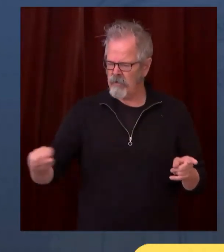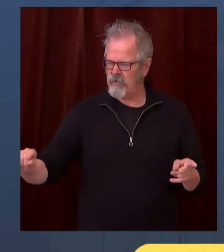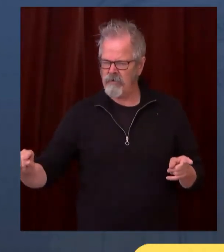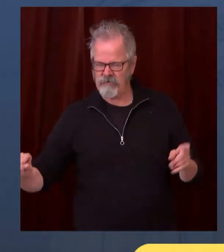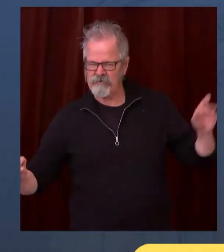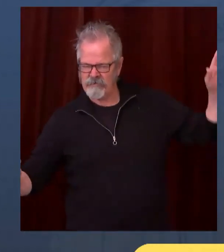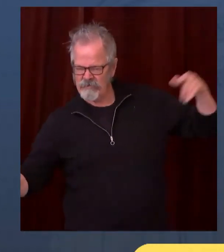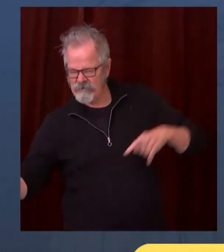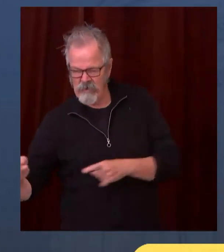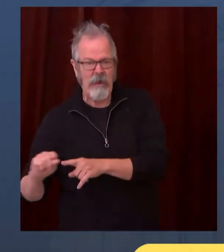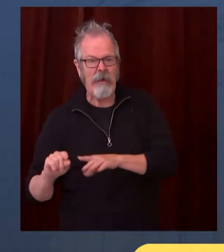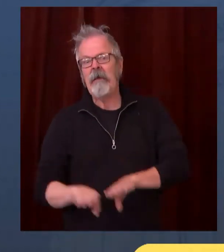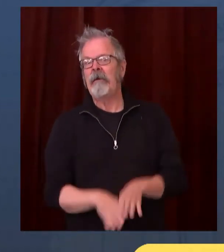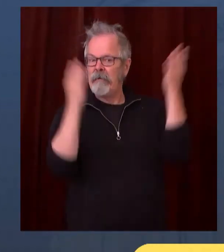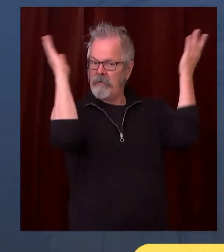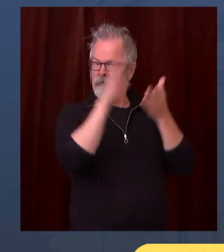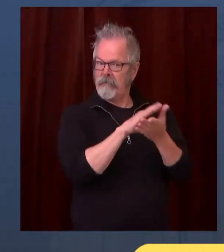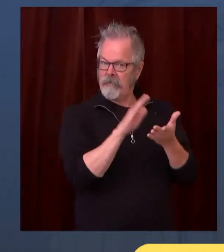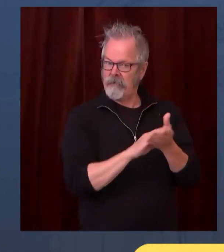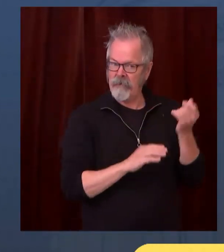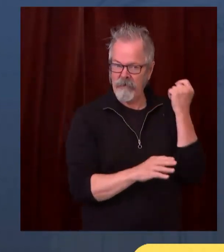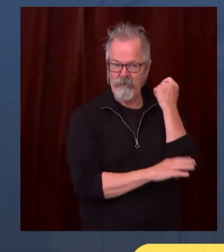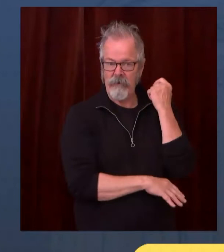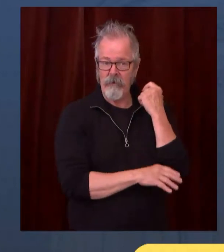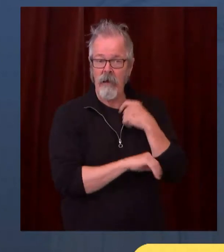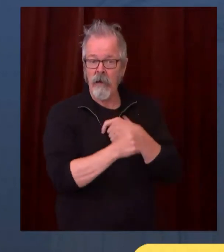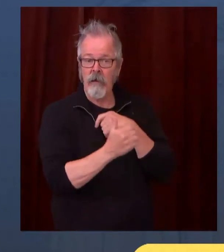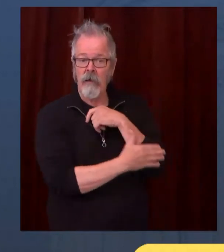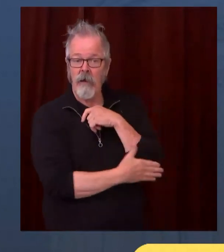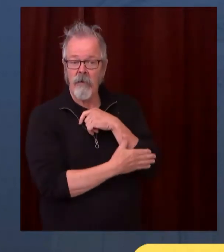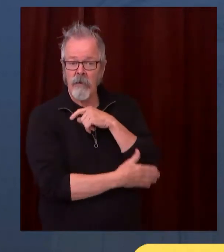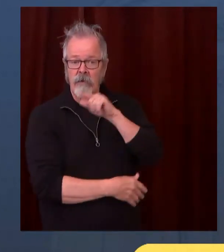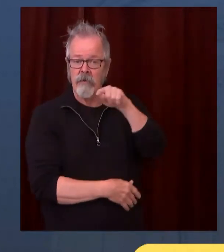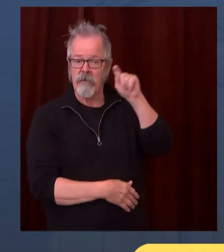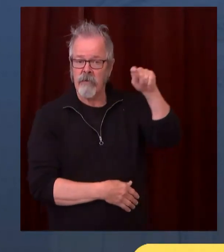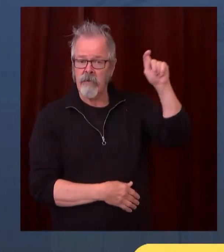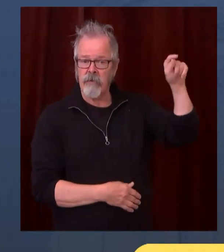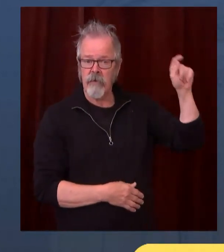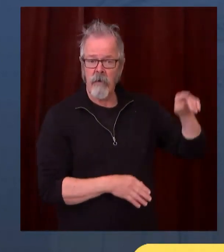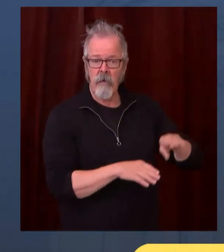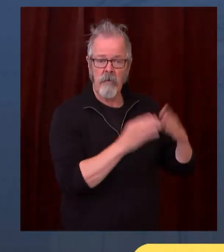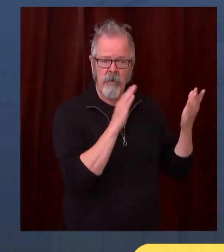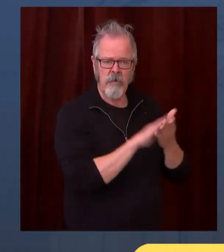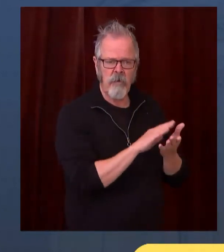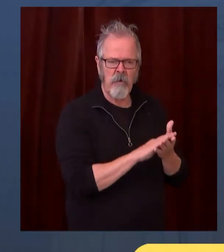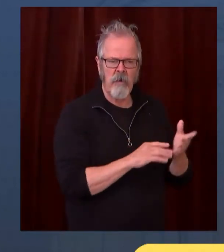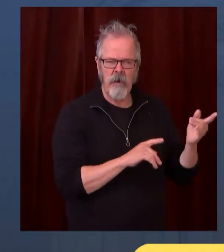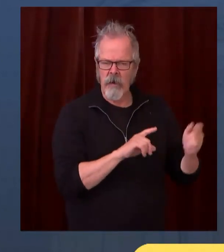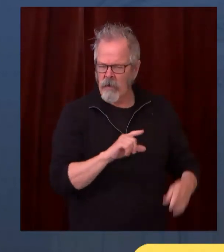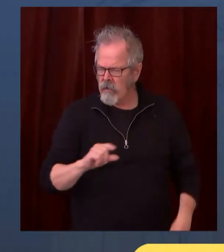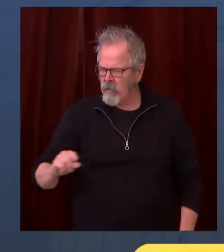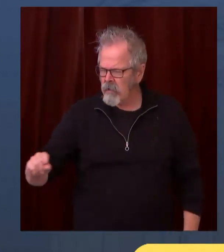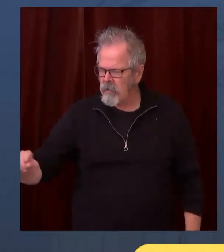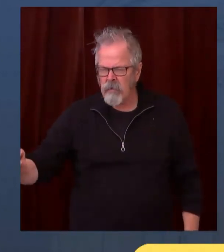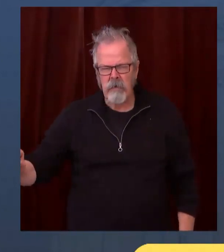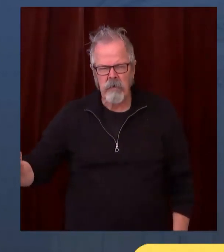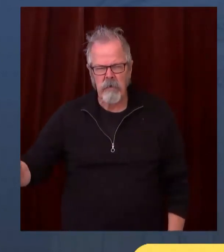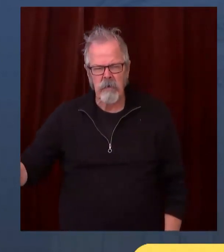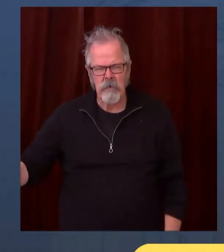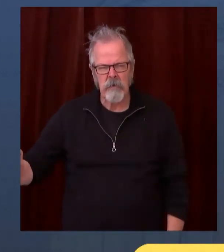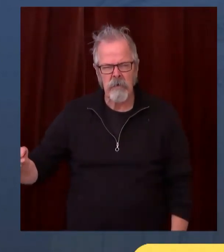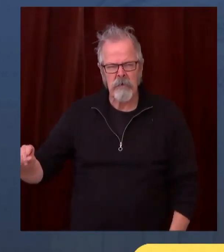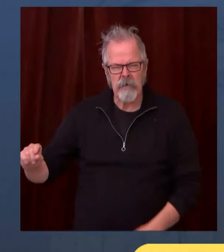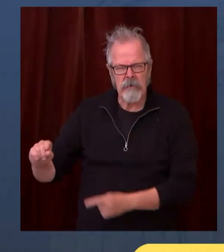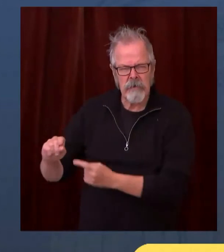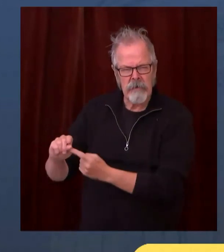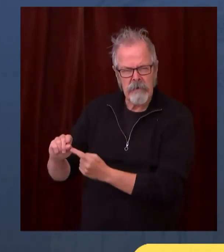having relative success. We want to continue that approach. We understand that, you know, this